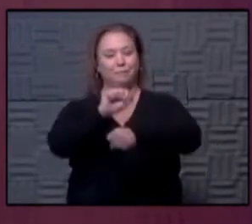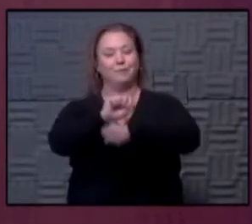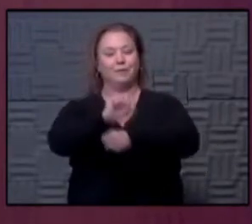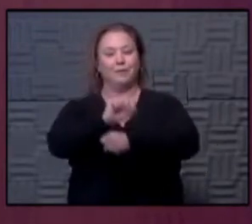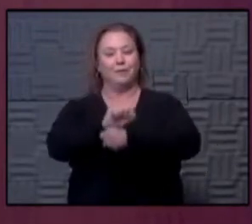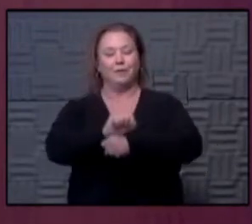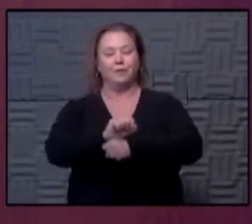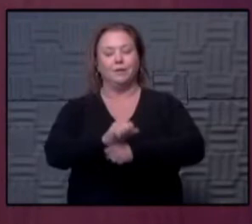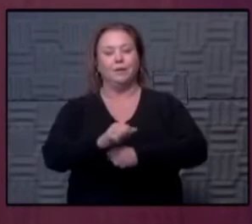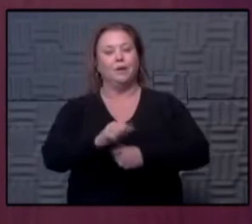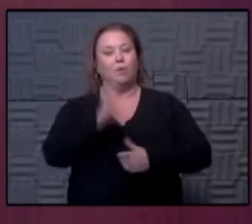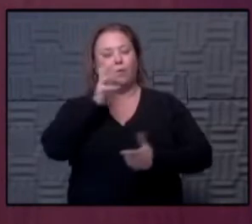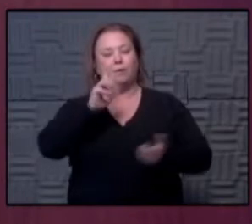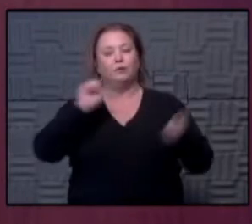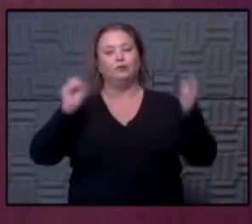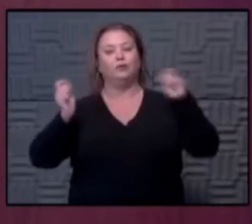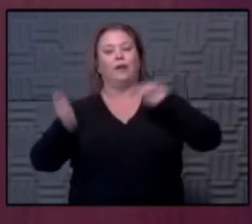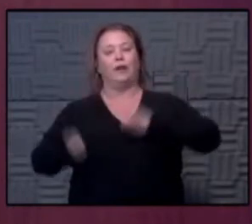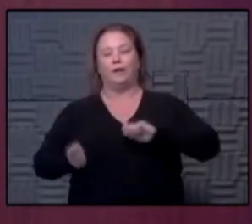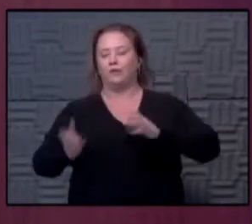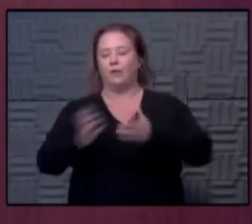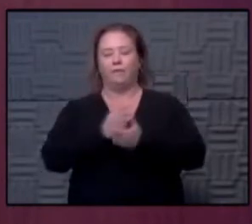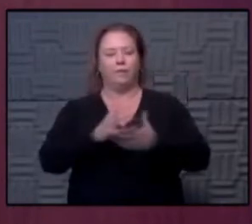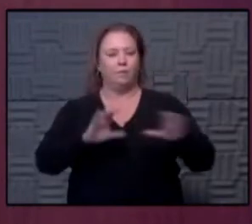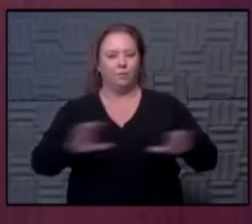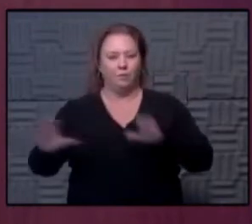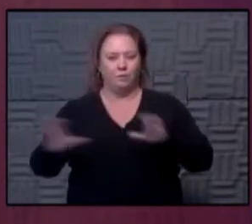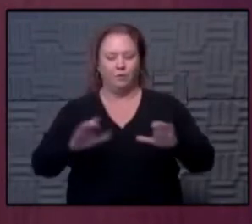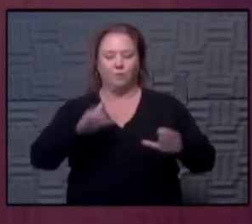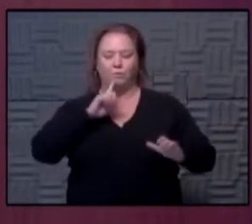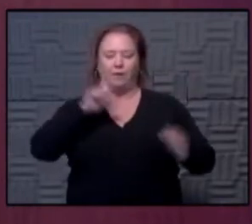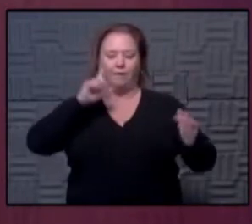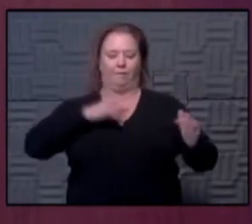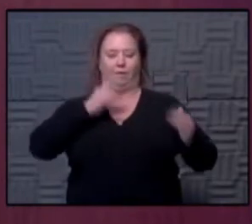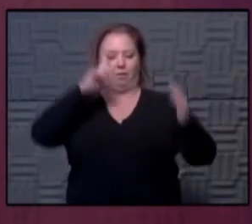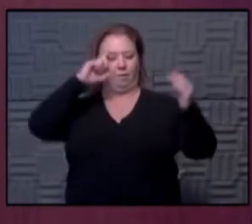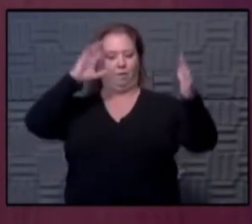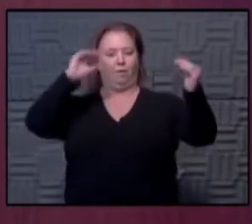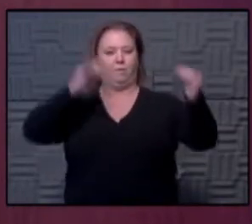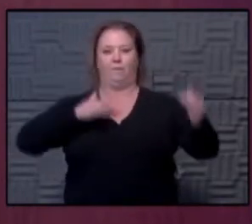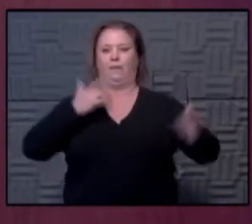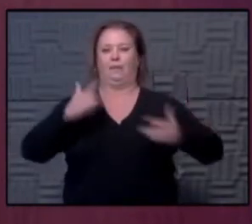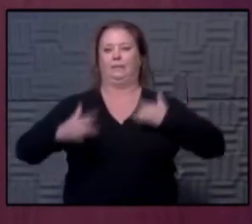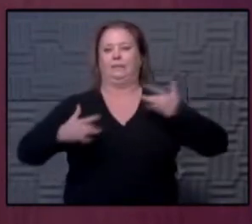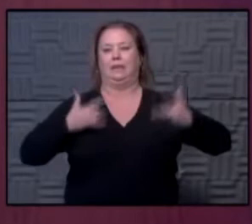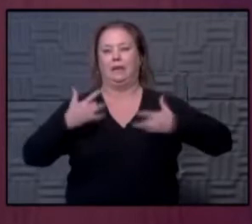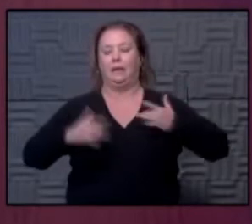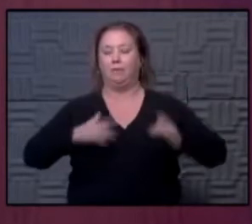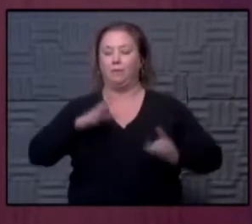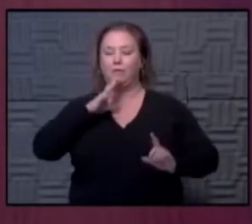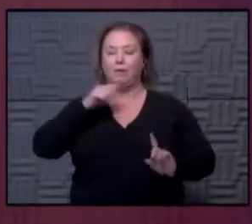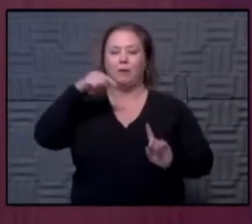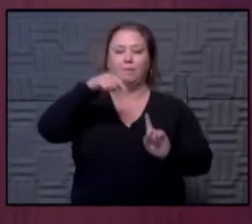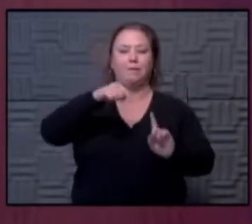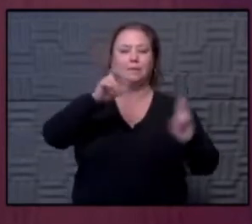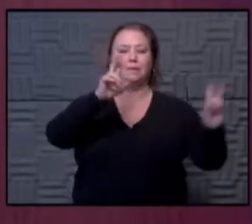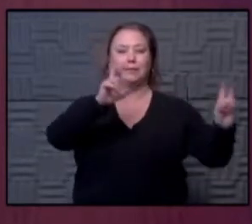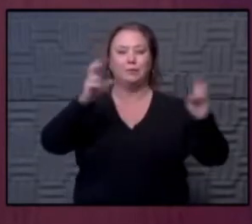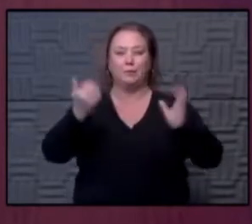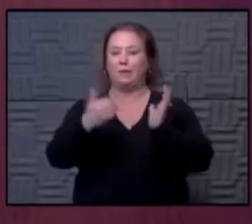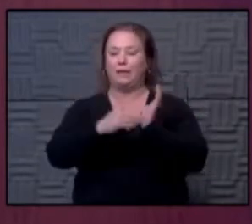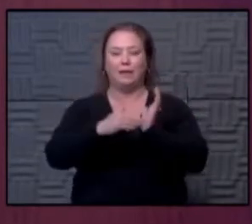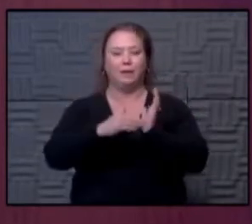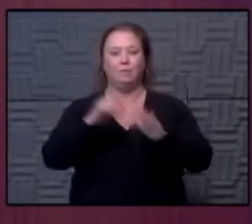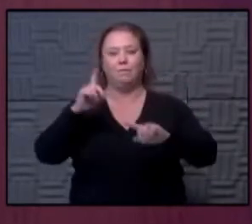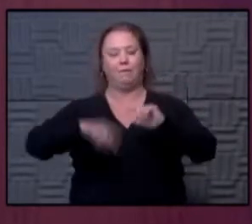game changer. And so that was really hopeful, really exciting. But we're going to come back to this several times. It doesn't mean that we can now let our guard down.